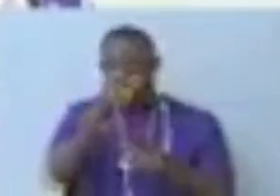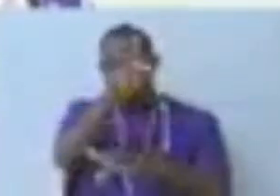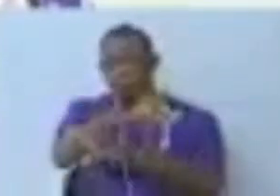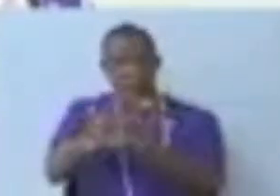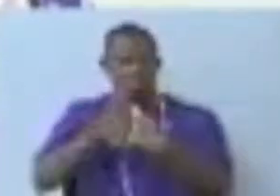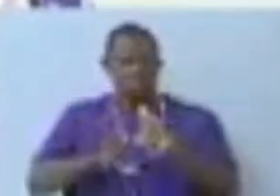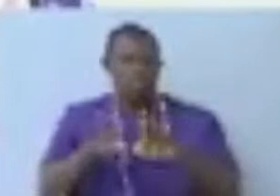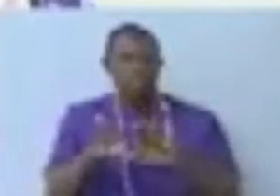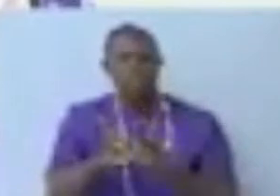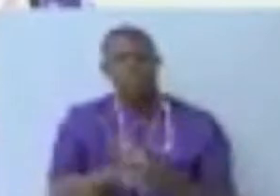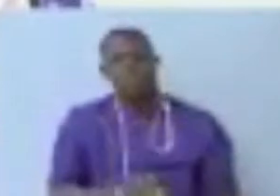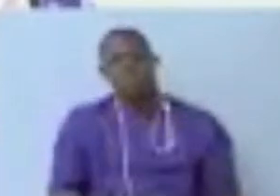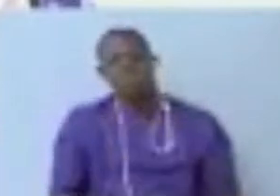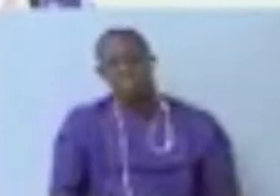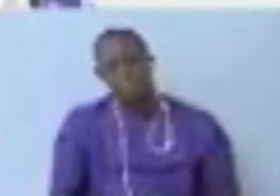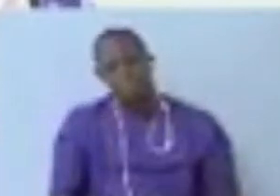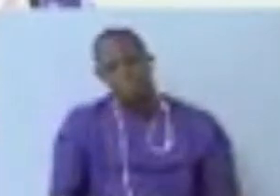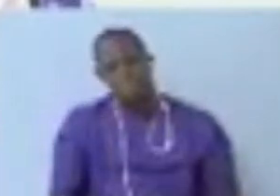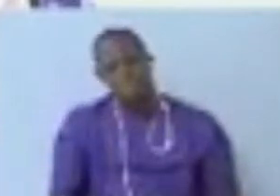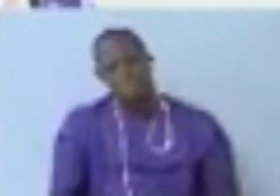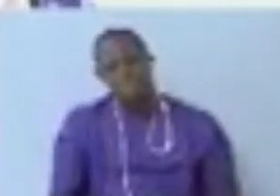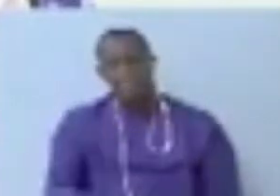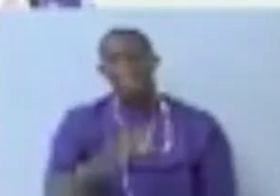in fact, Mr.